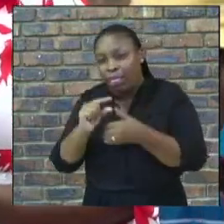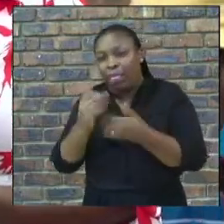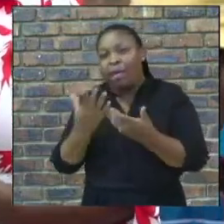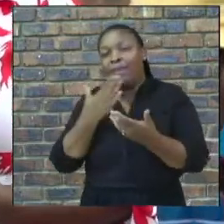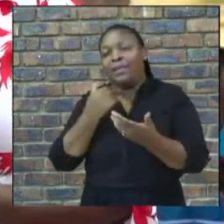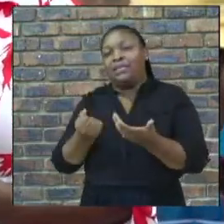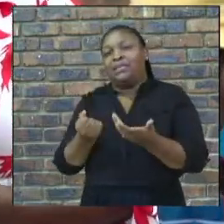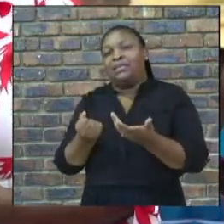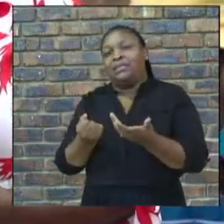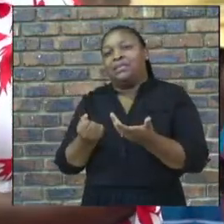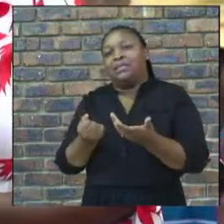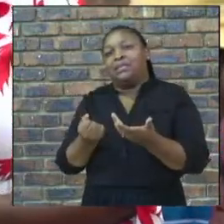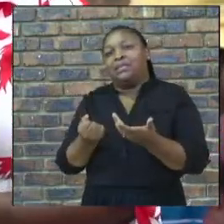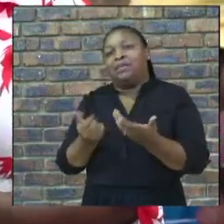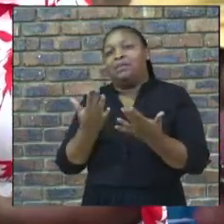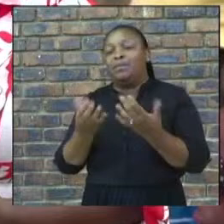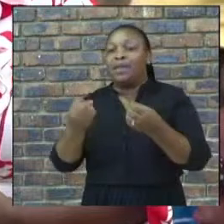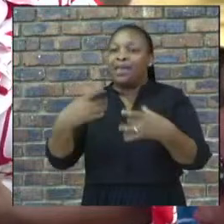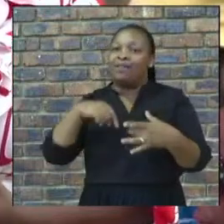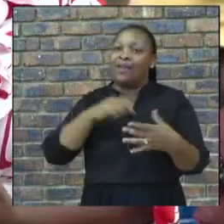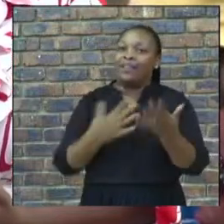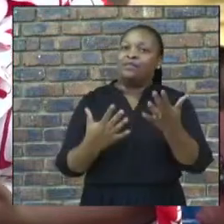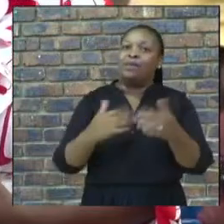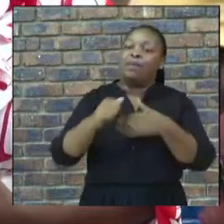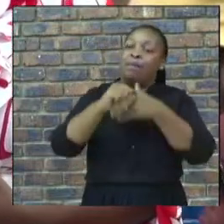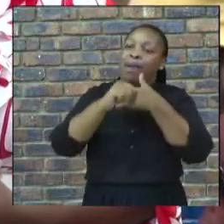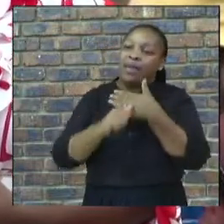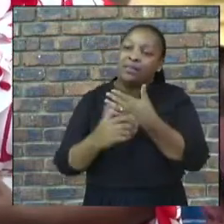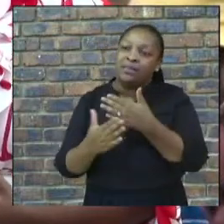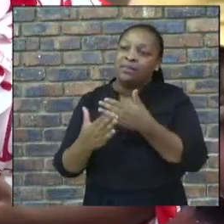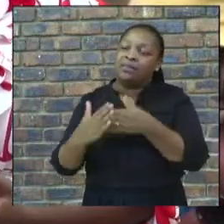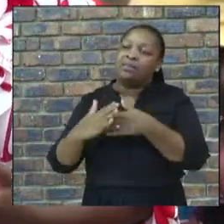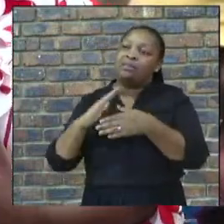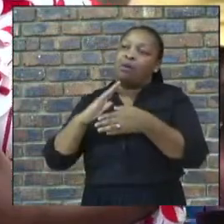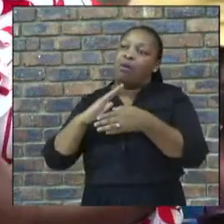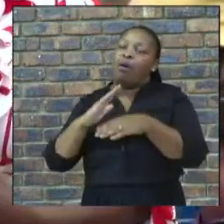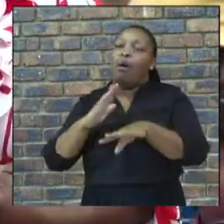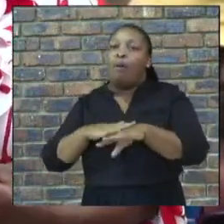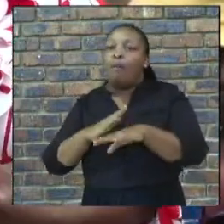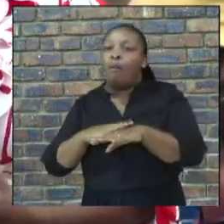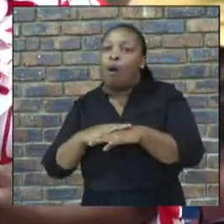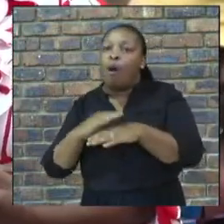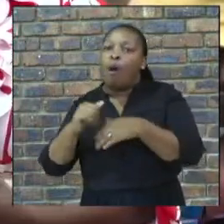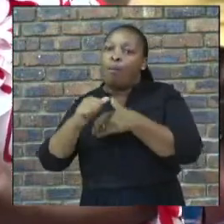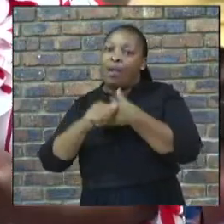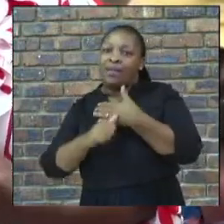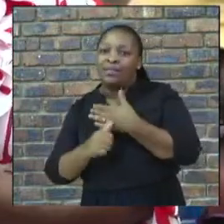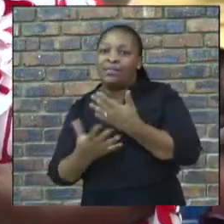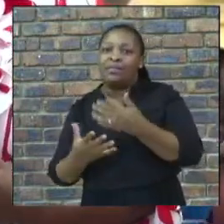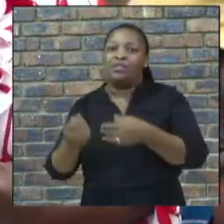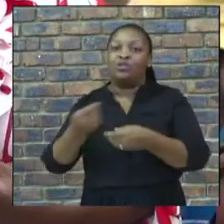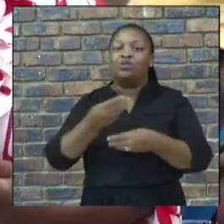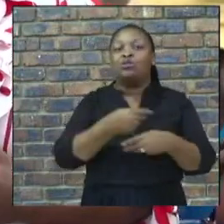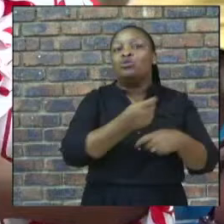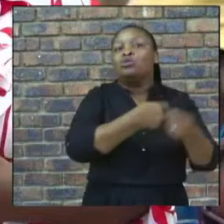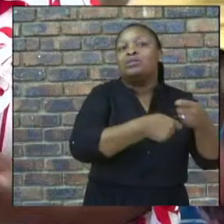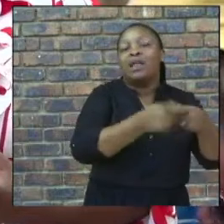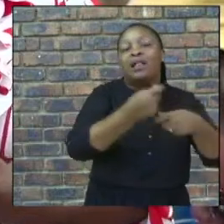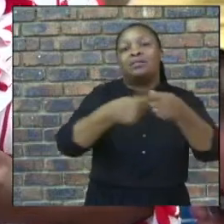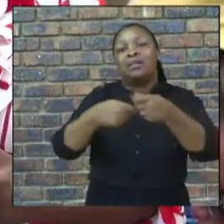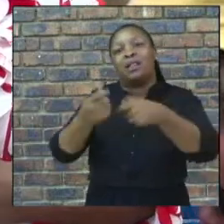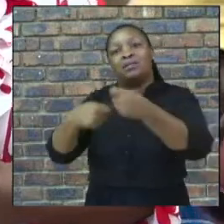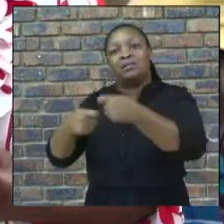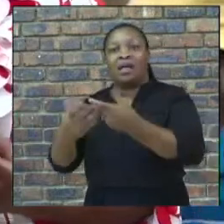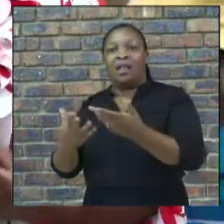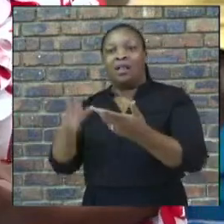tsa certain months nyana re kgone gore re rekise nyana re itsose re gole